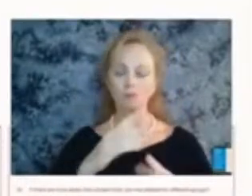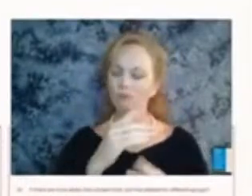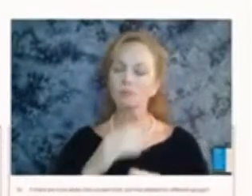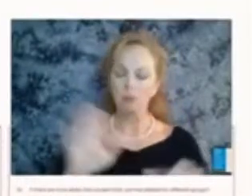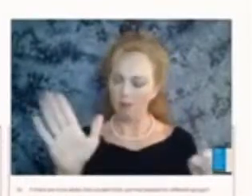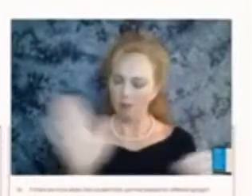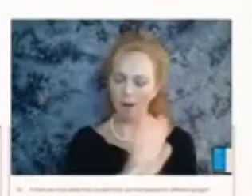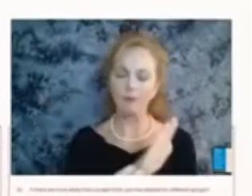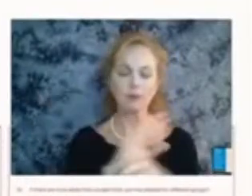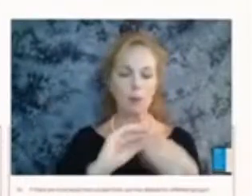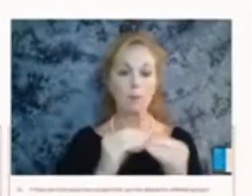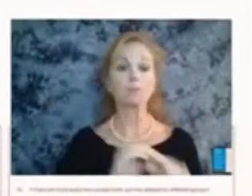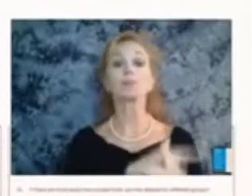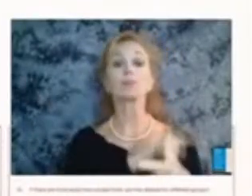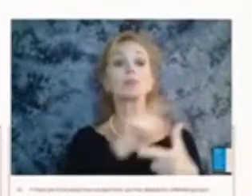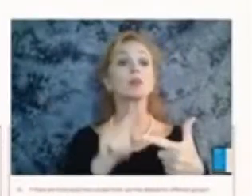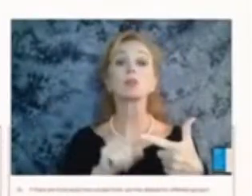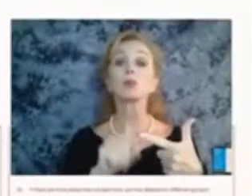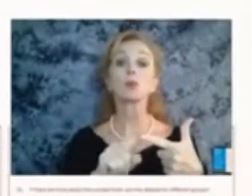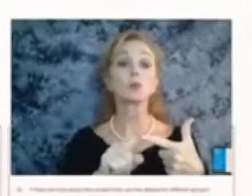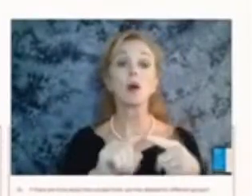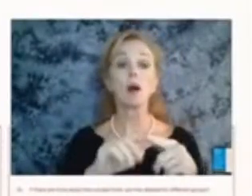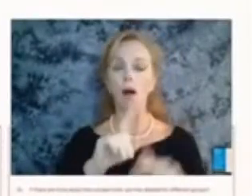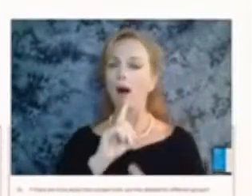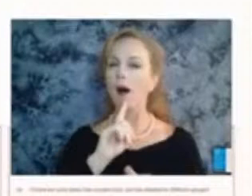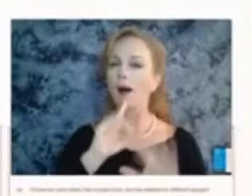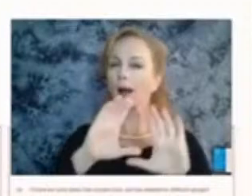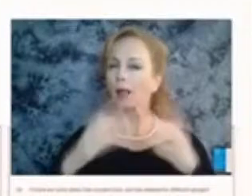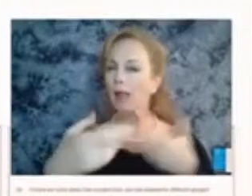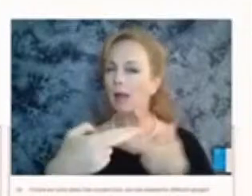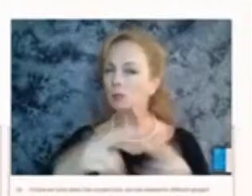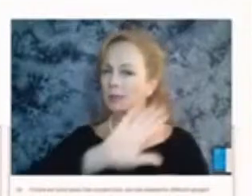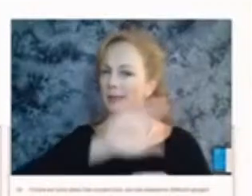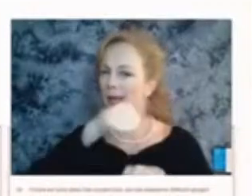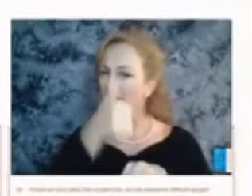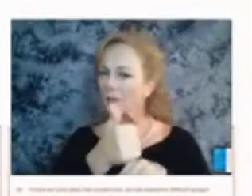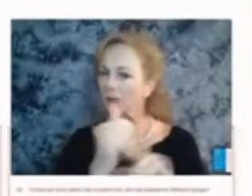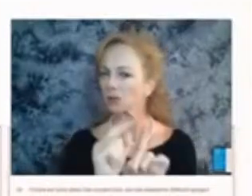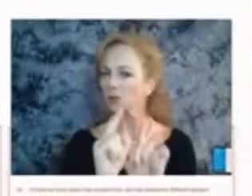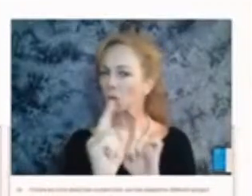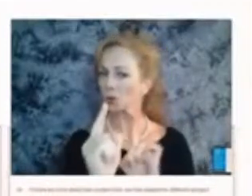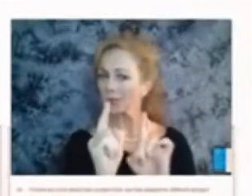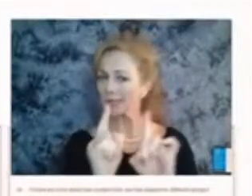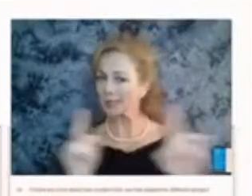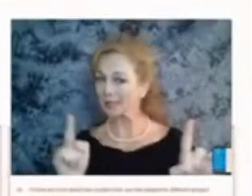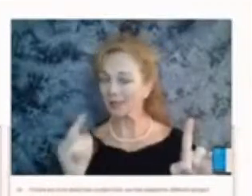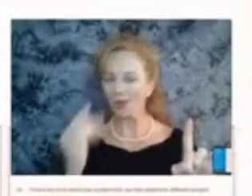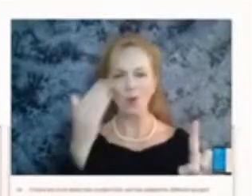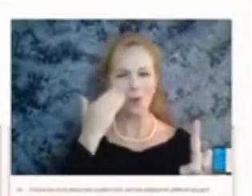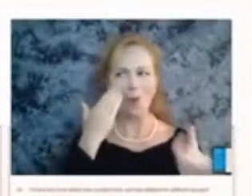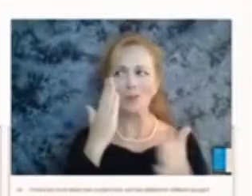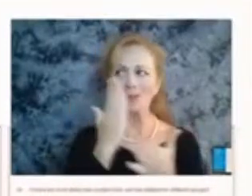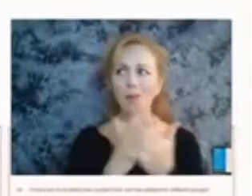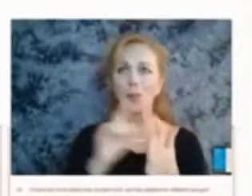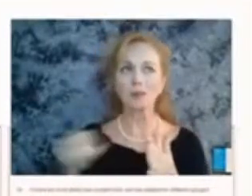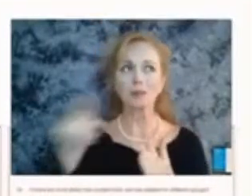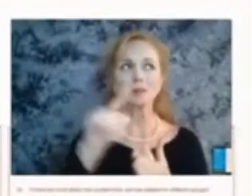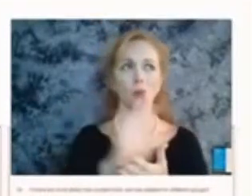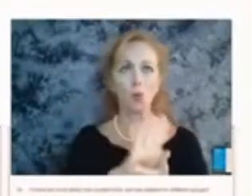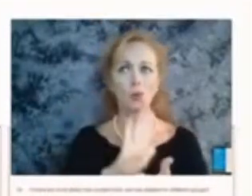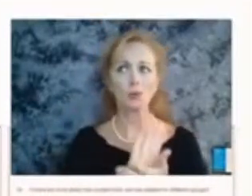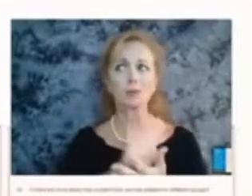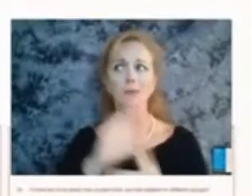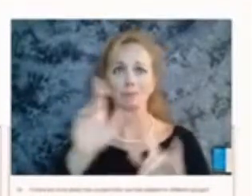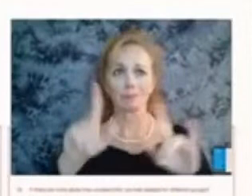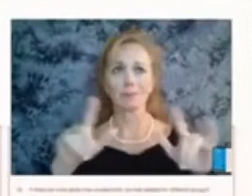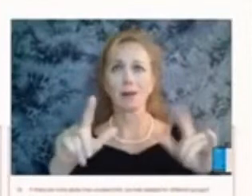Two, are our classrooms set up for social distancing? And you know how large some of our schools are, and our classrooms are varied, and so